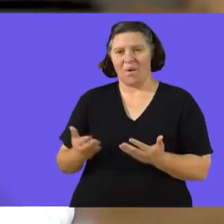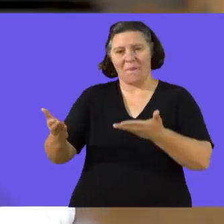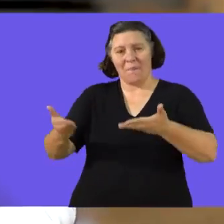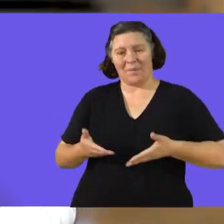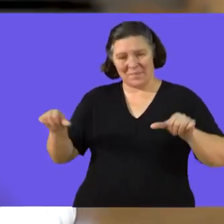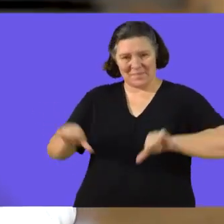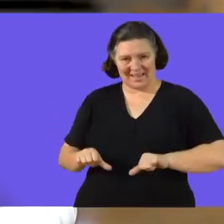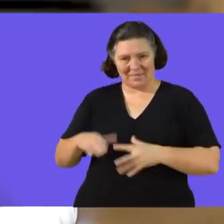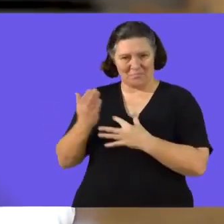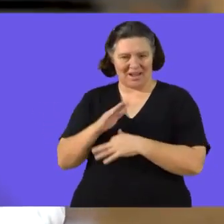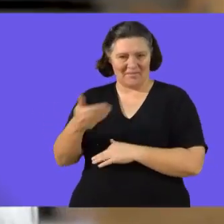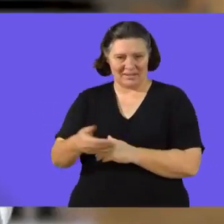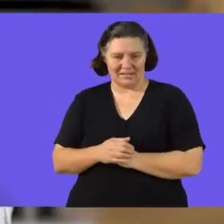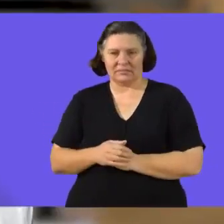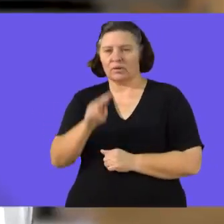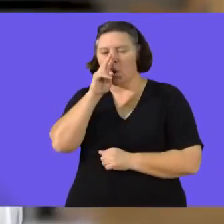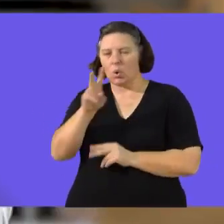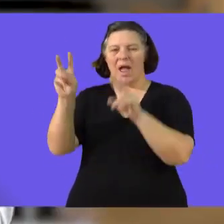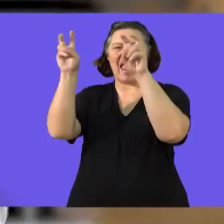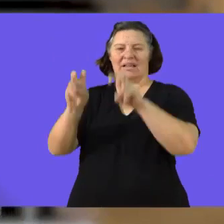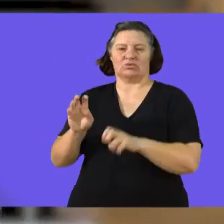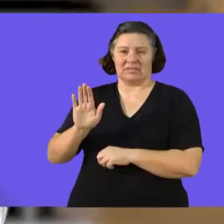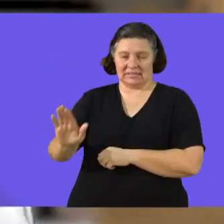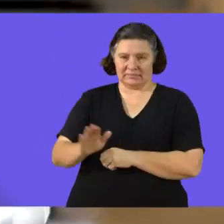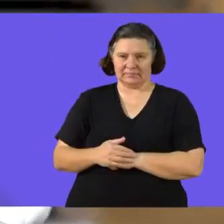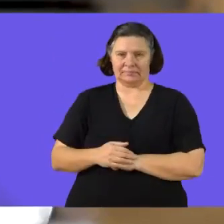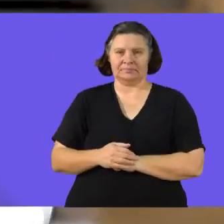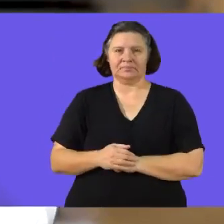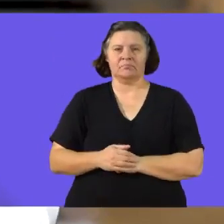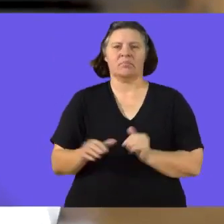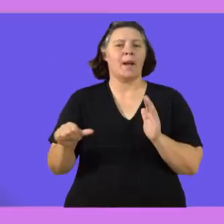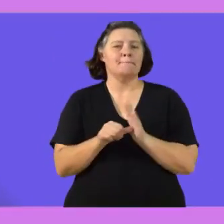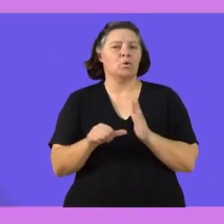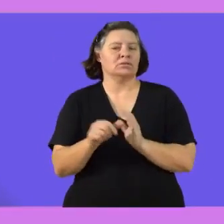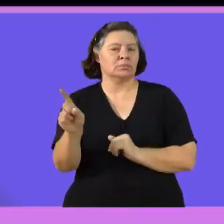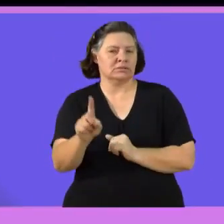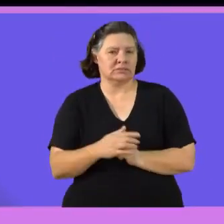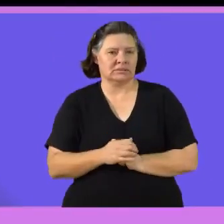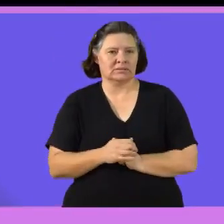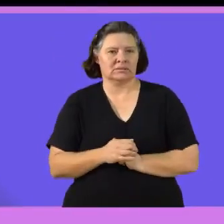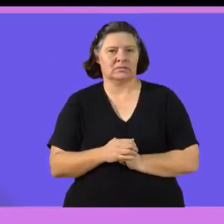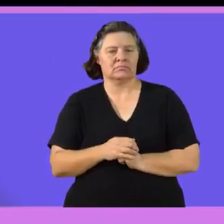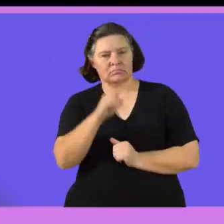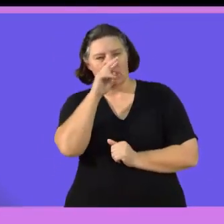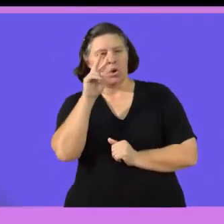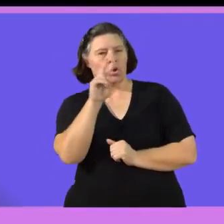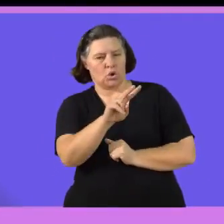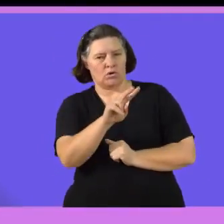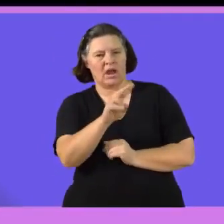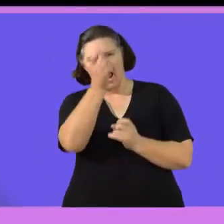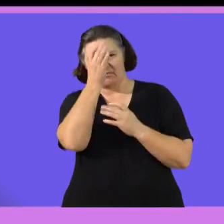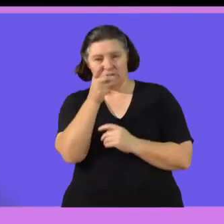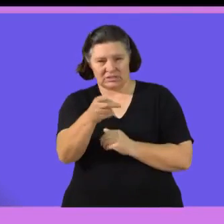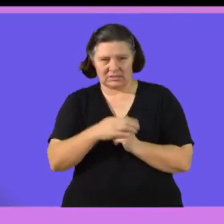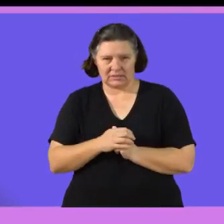Alright guys, welcome back after our break. Let's quickly look at electricity tariffs. Okay, so what is important? Let's look at